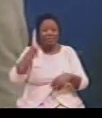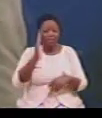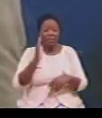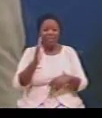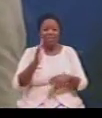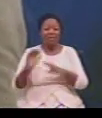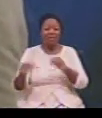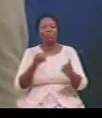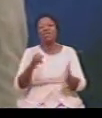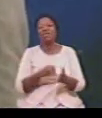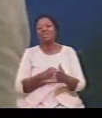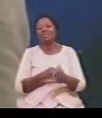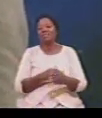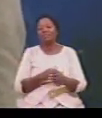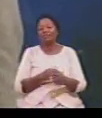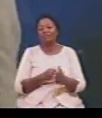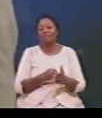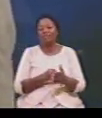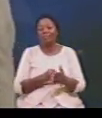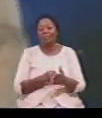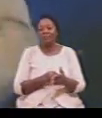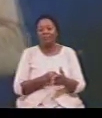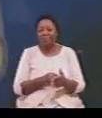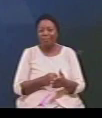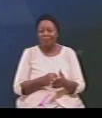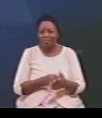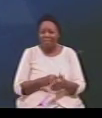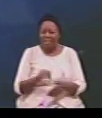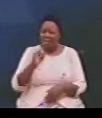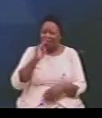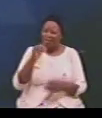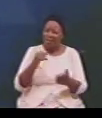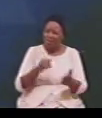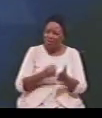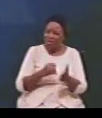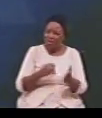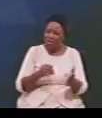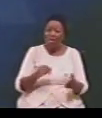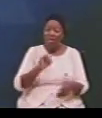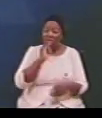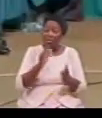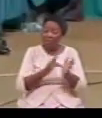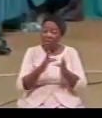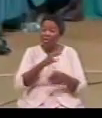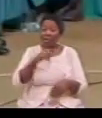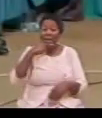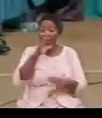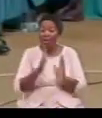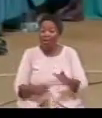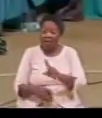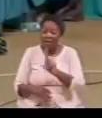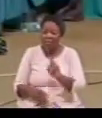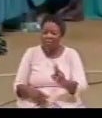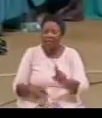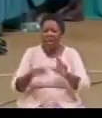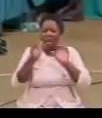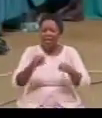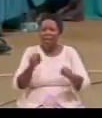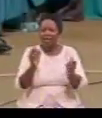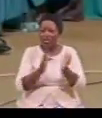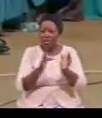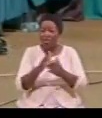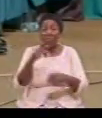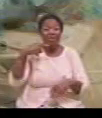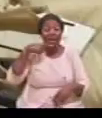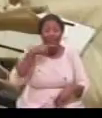will do it. Is Jesus a liar? Can Jesus